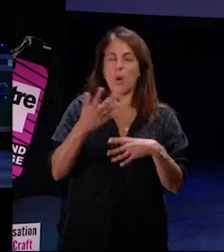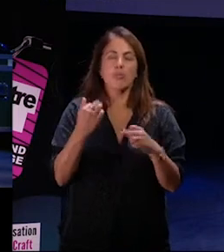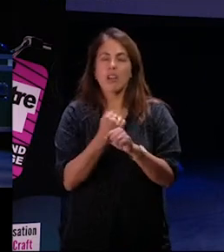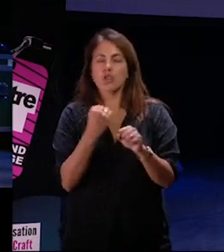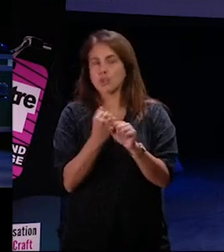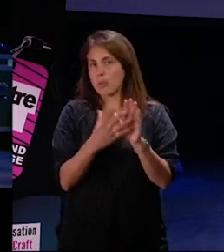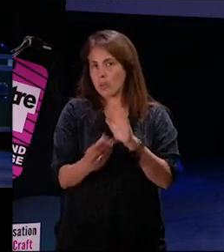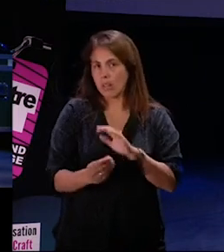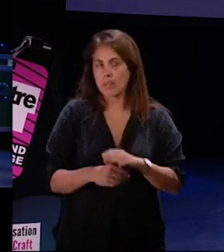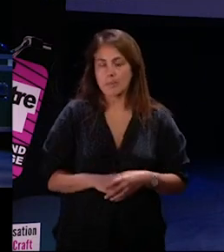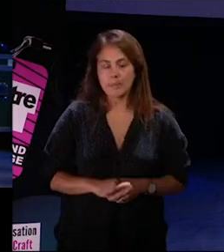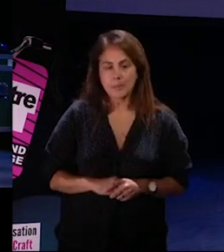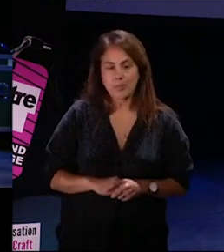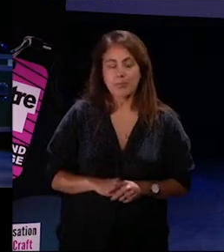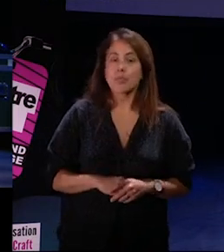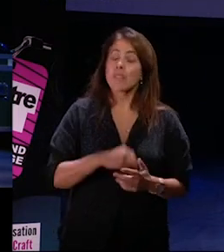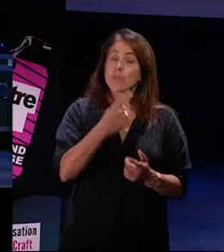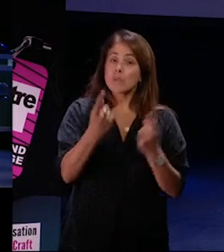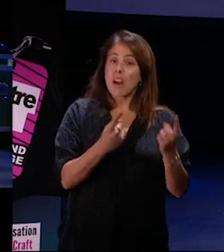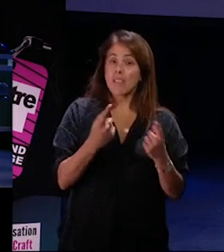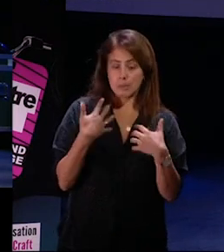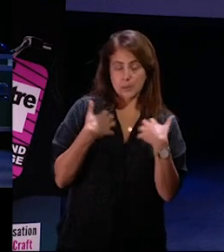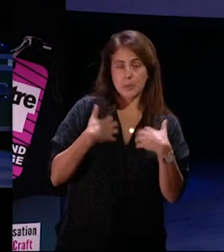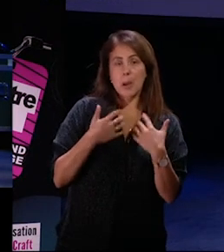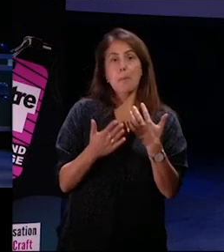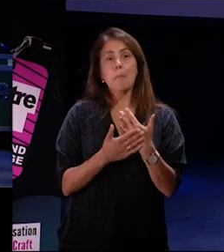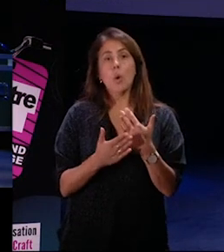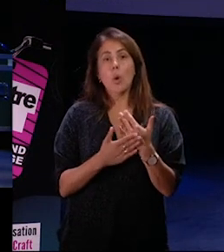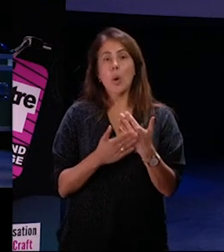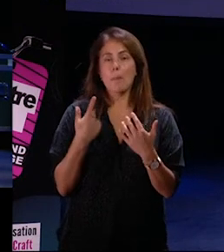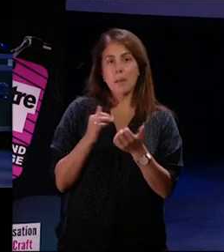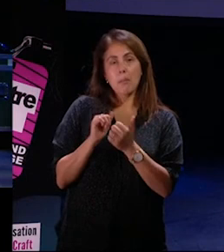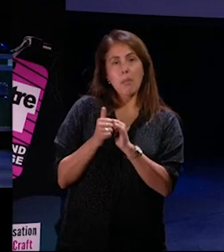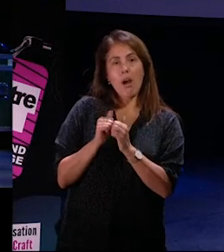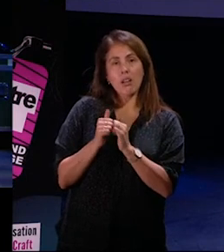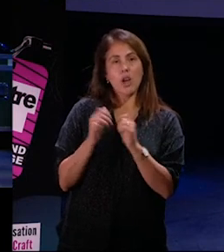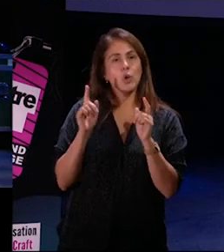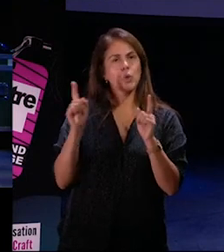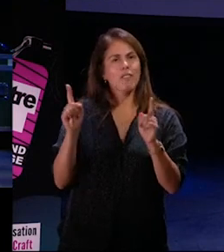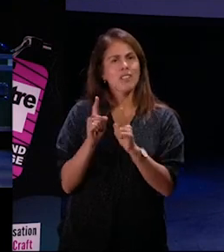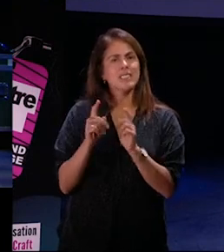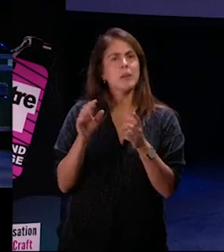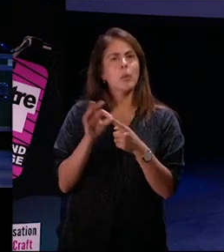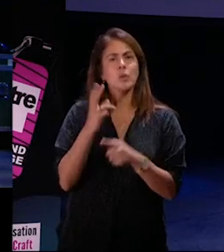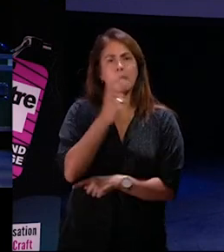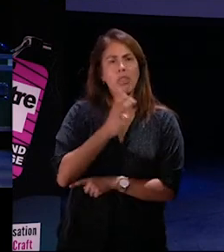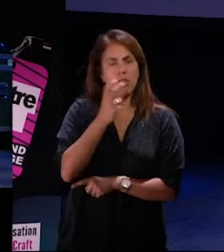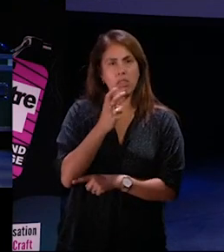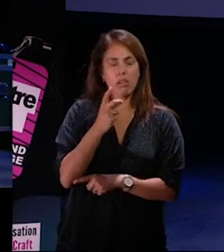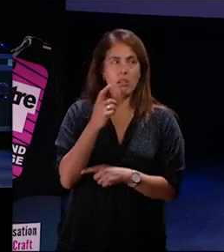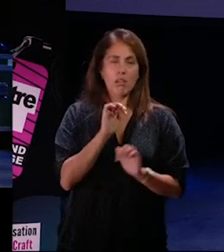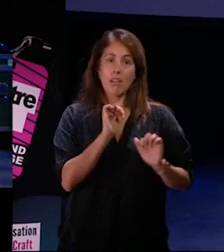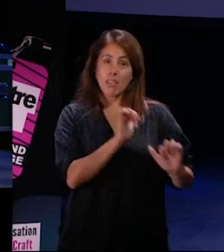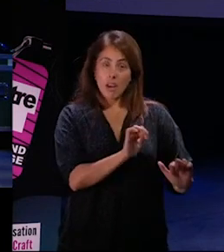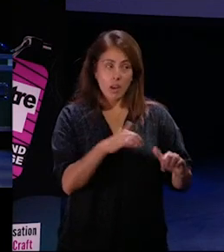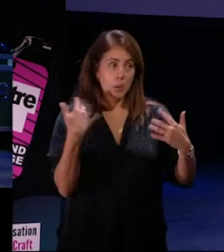volume. And if you're interested in that in a little bit more, we've partnered with University of Portsmouth, who are doing some fantastic